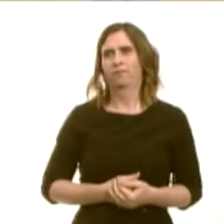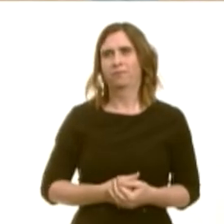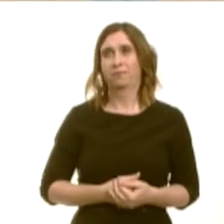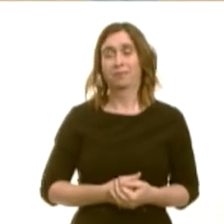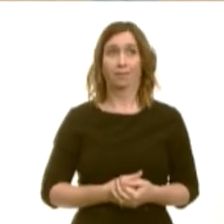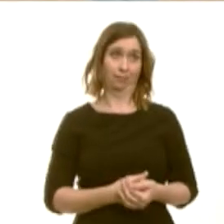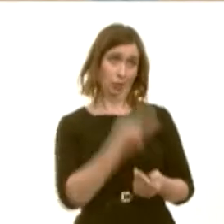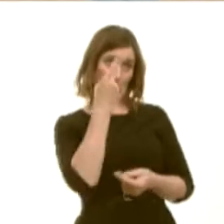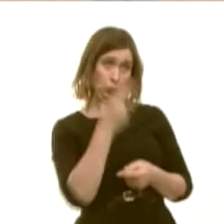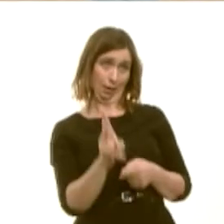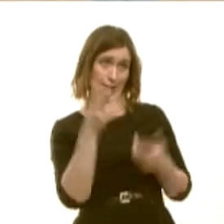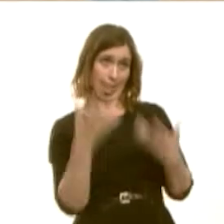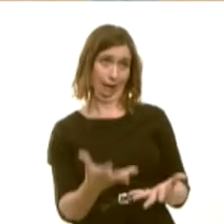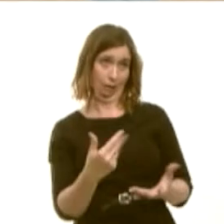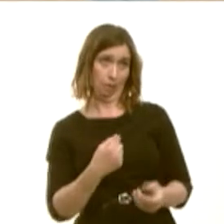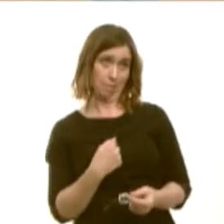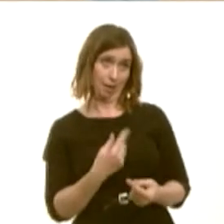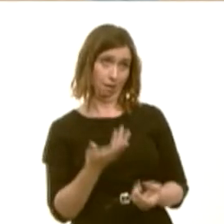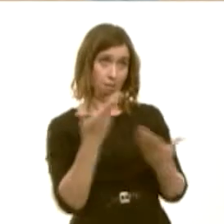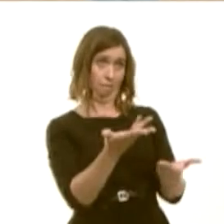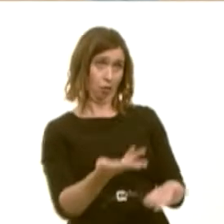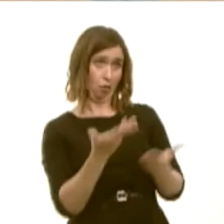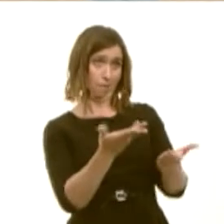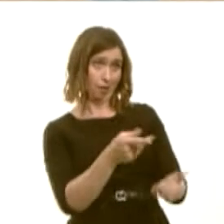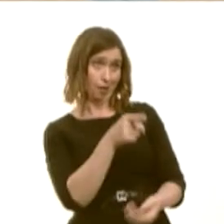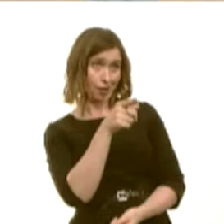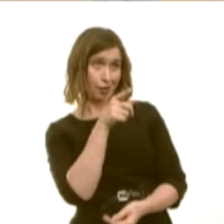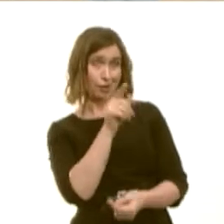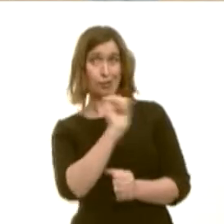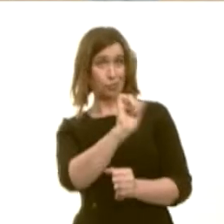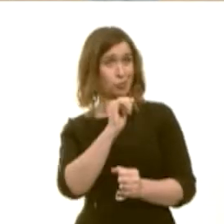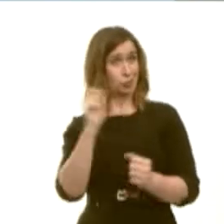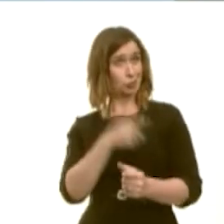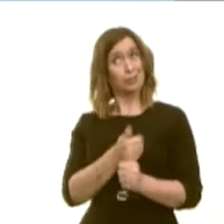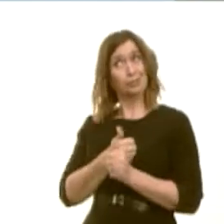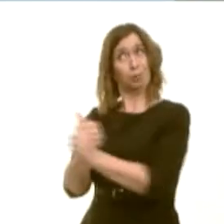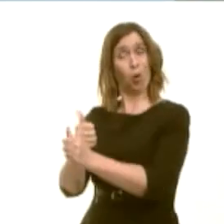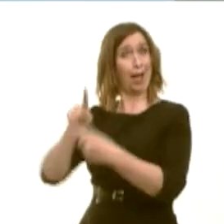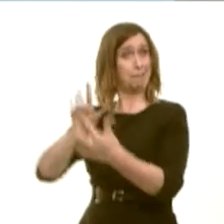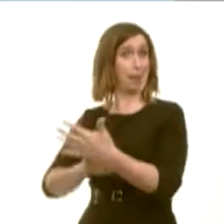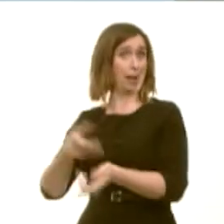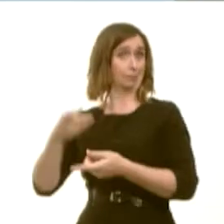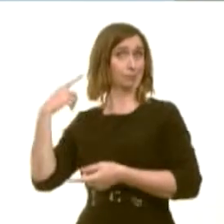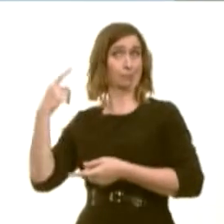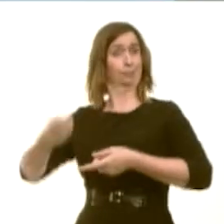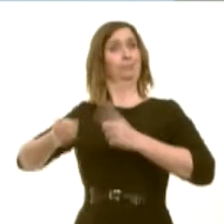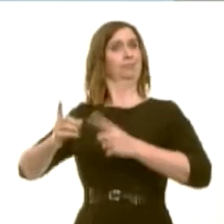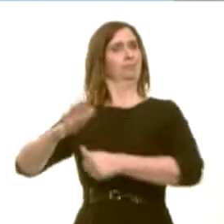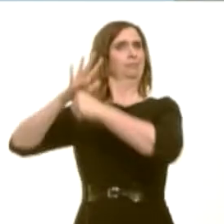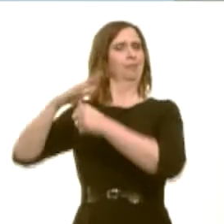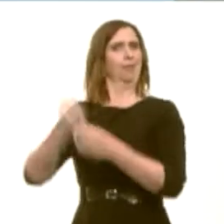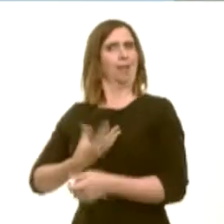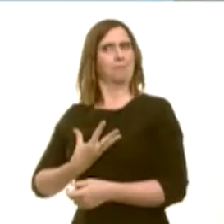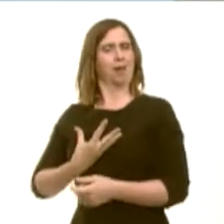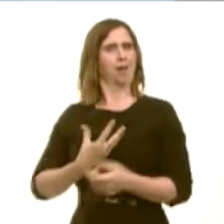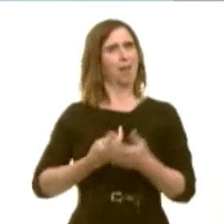On 2 occasions, I've offered you the opportunity to endorse 2 key planks of what Ed Miliband has stood on at this election, rent controls and